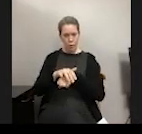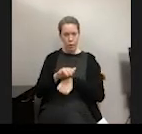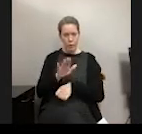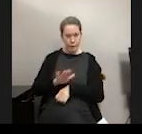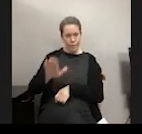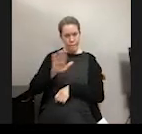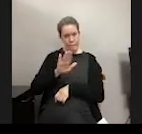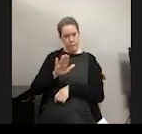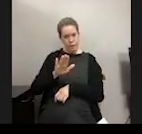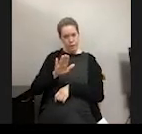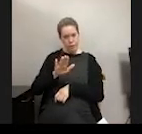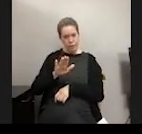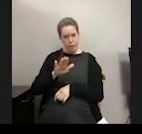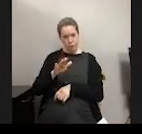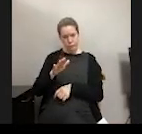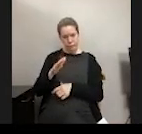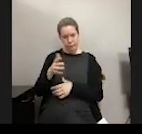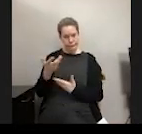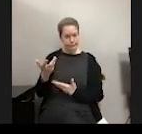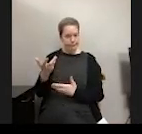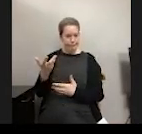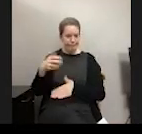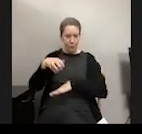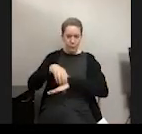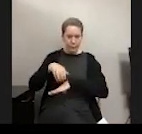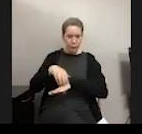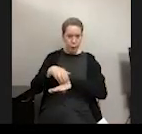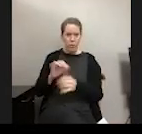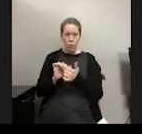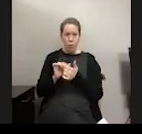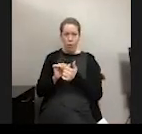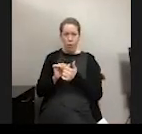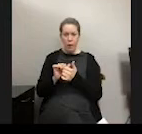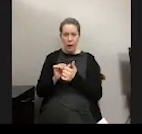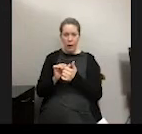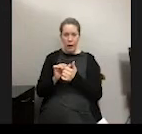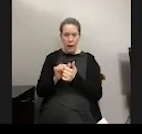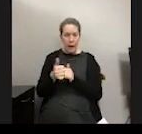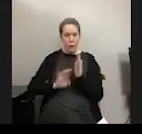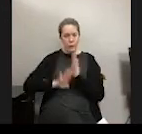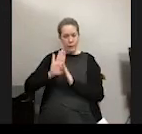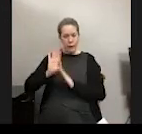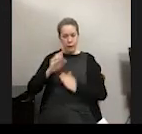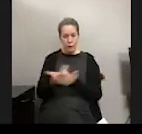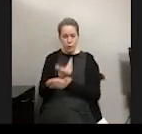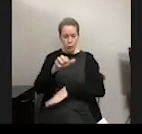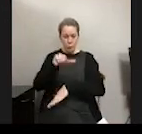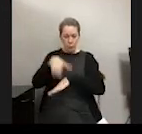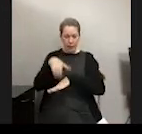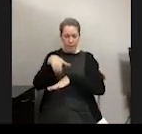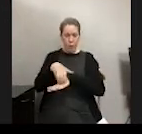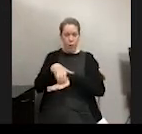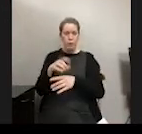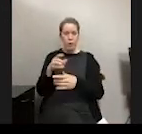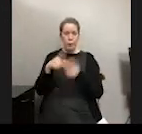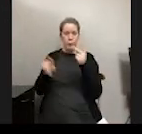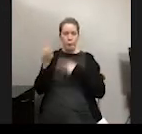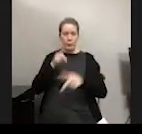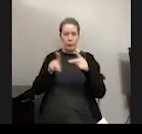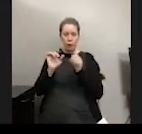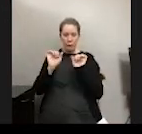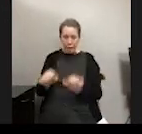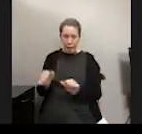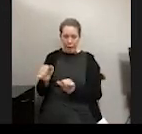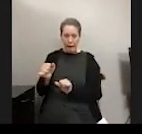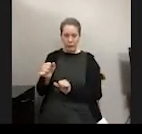a platform to create new work that can dialogue with existing monuments so that the voices of those who have